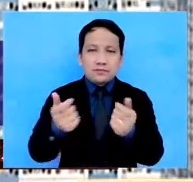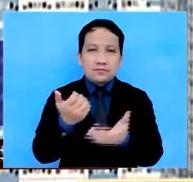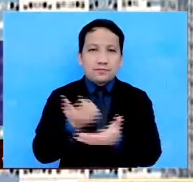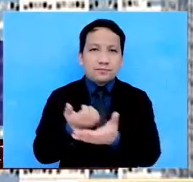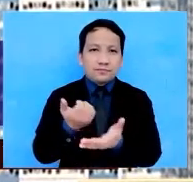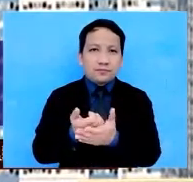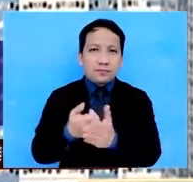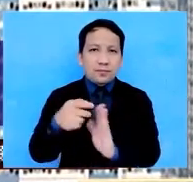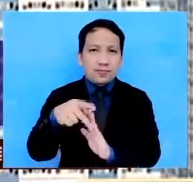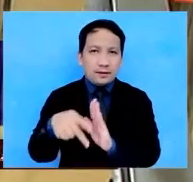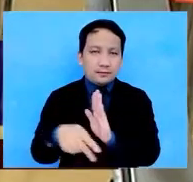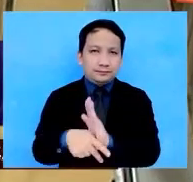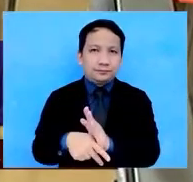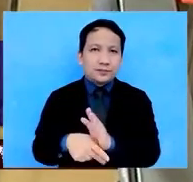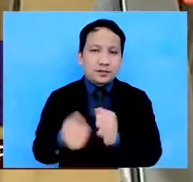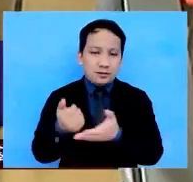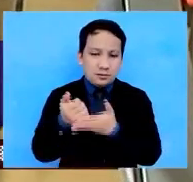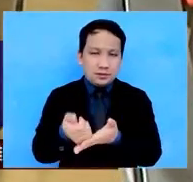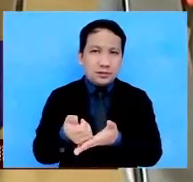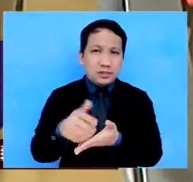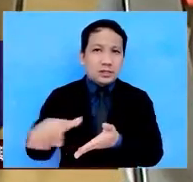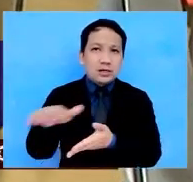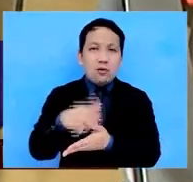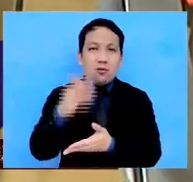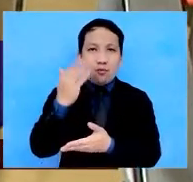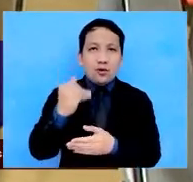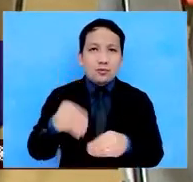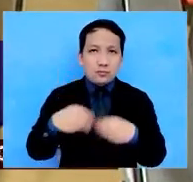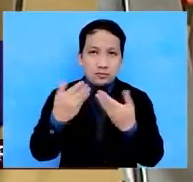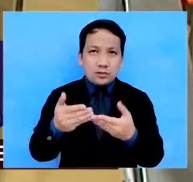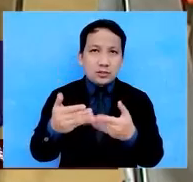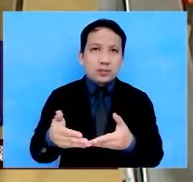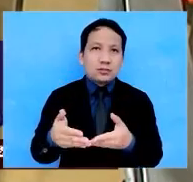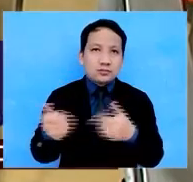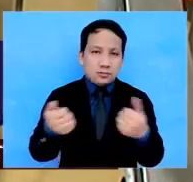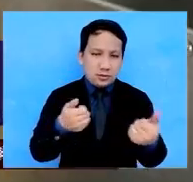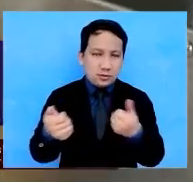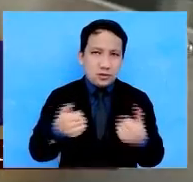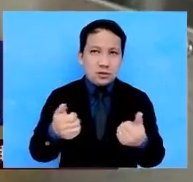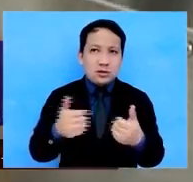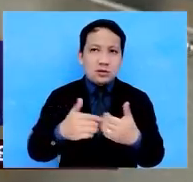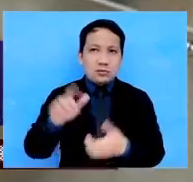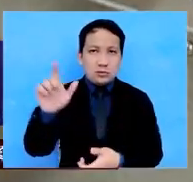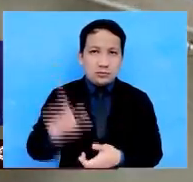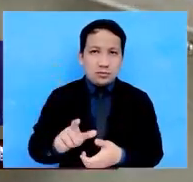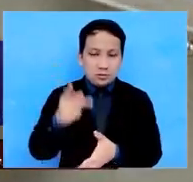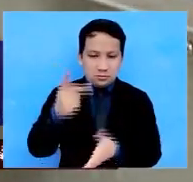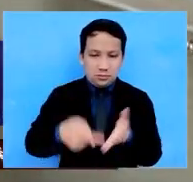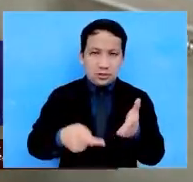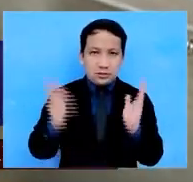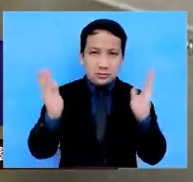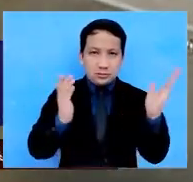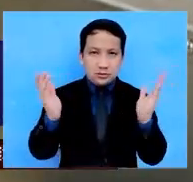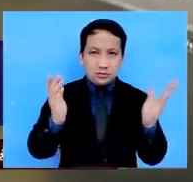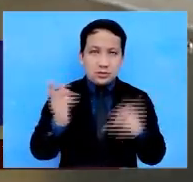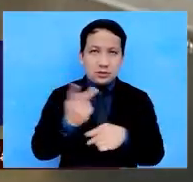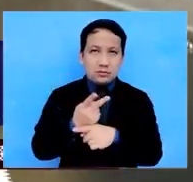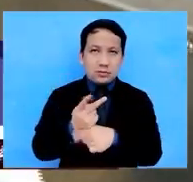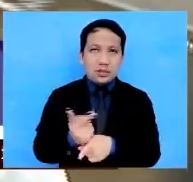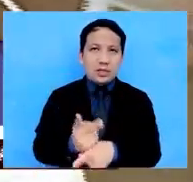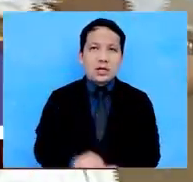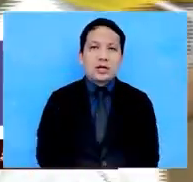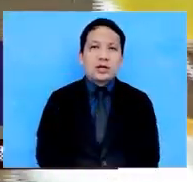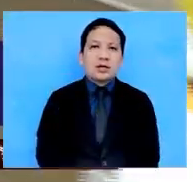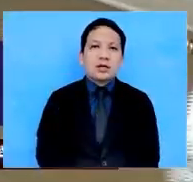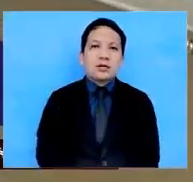restrictions. Makatutulong daw kasi ito na mabigyan sila ng kompetisyon at mapababa ang presyo ng serbisyo at produkto. If we allow